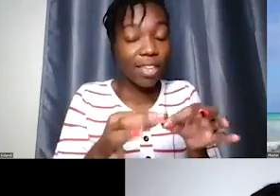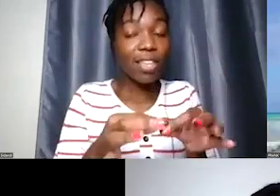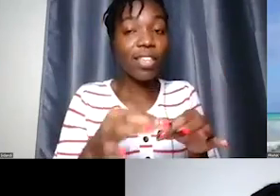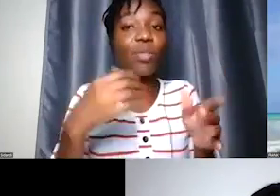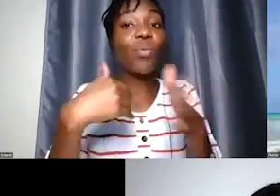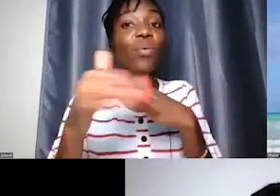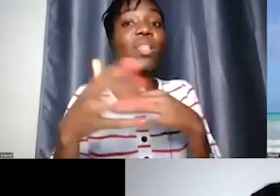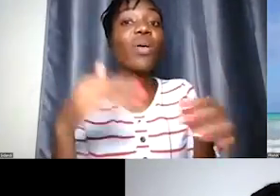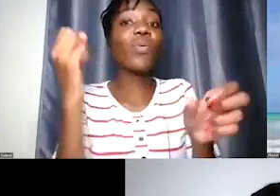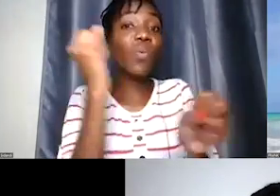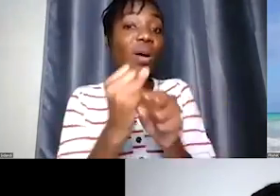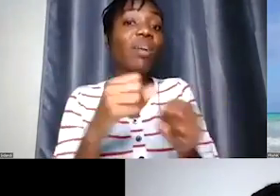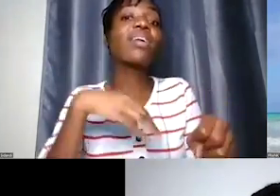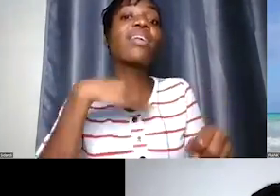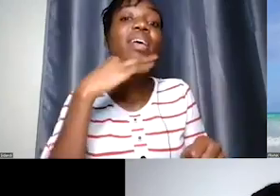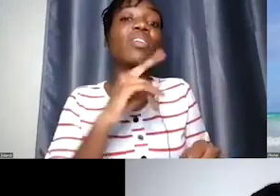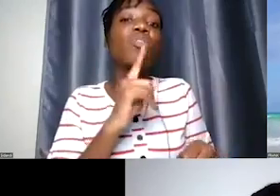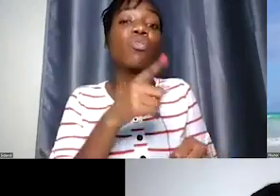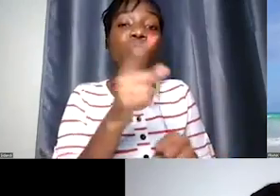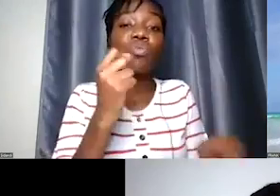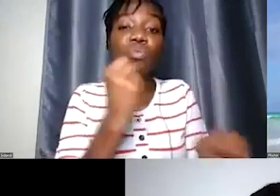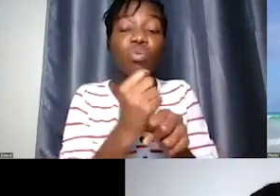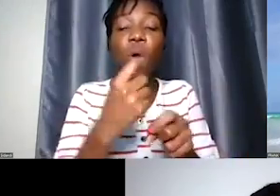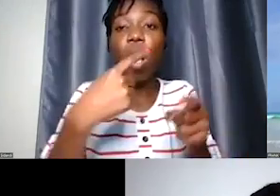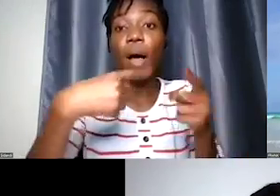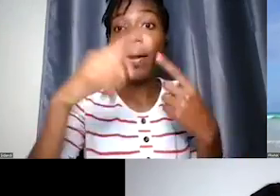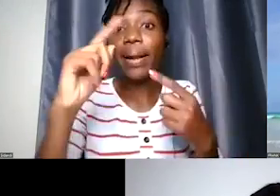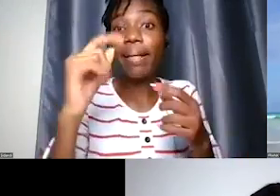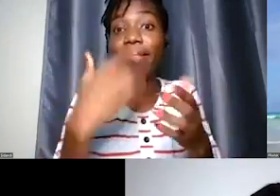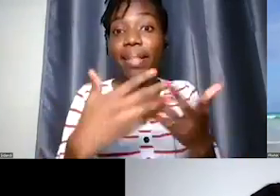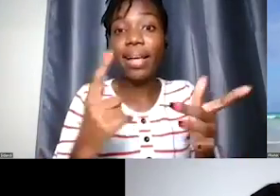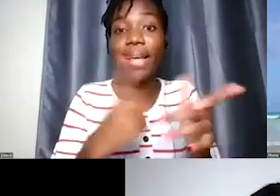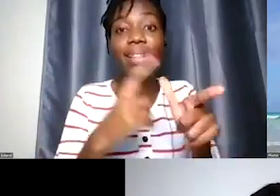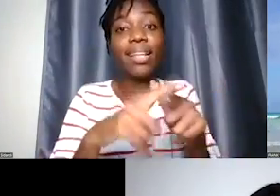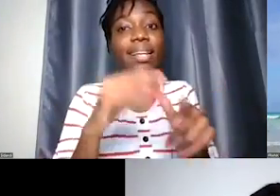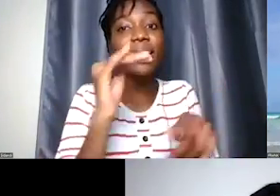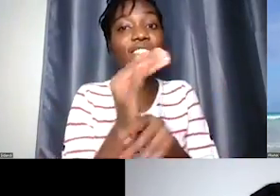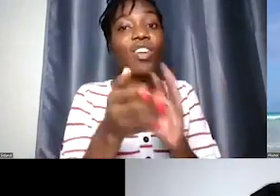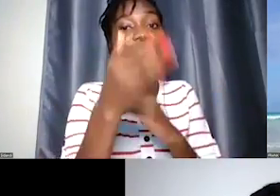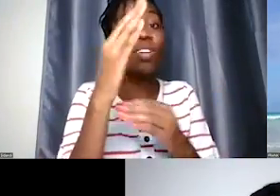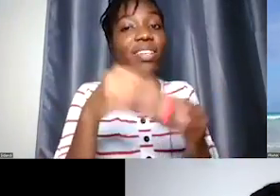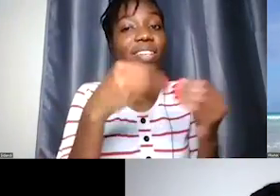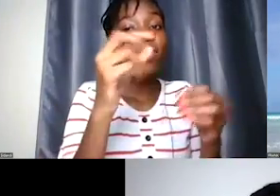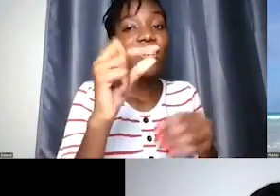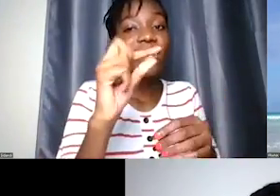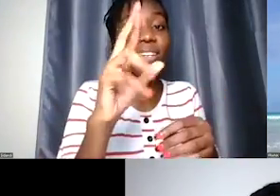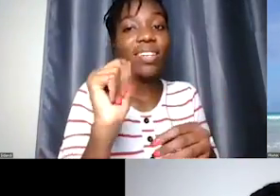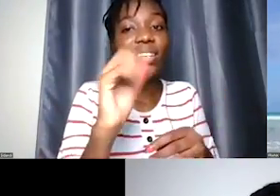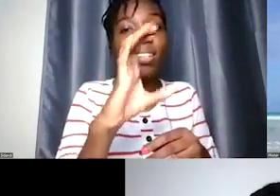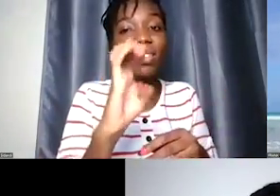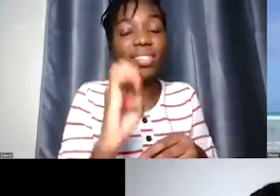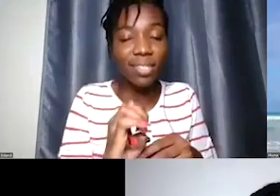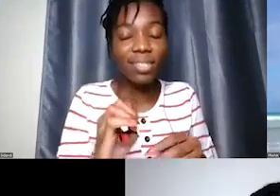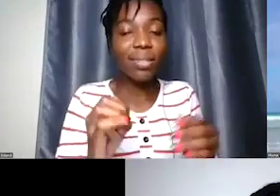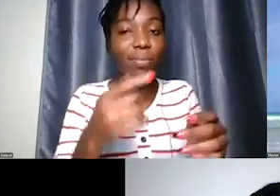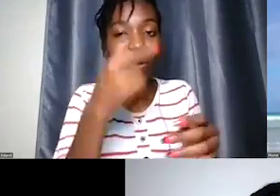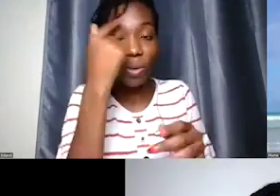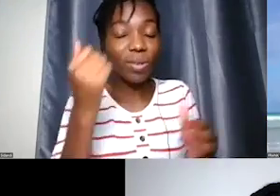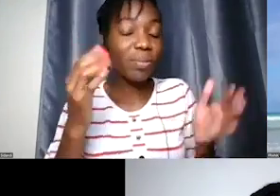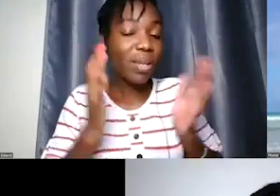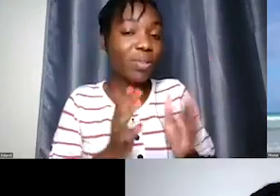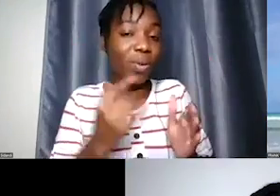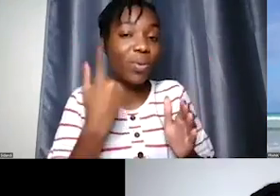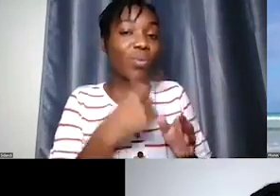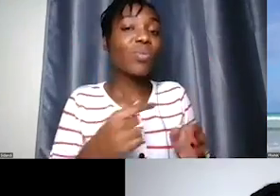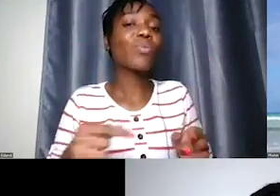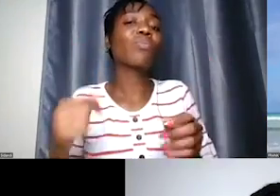So you do the good thing, and of course, ask God to give you grace, because when you are dealing with somebody who is annoying you every single